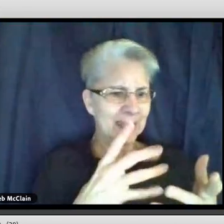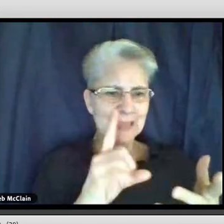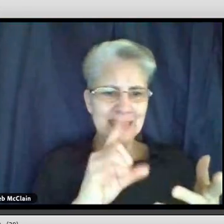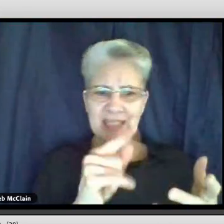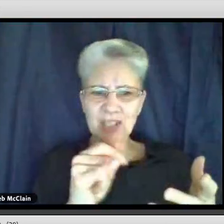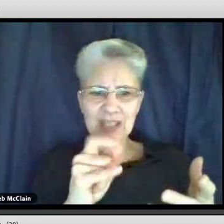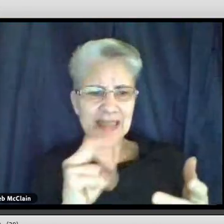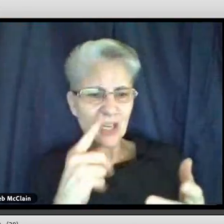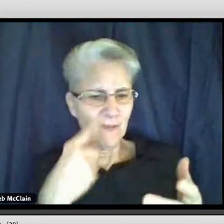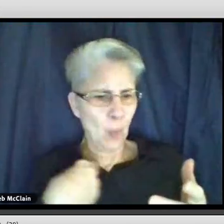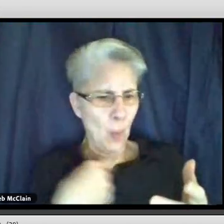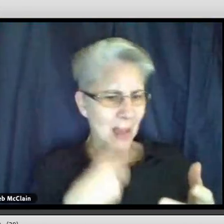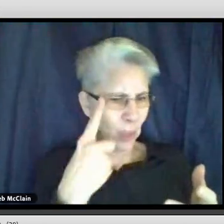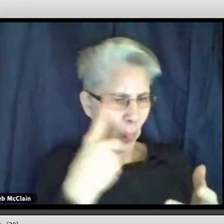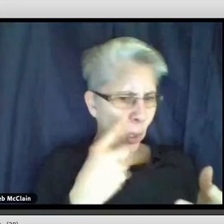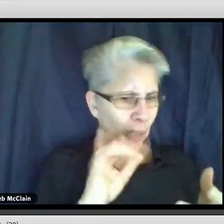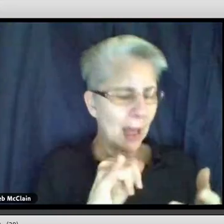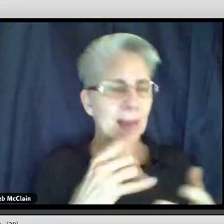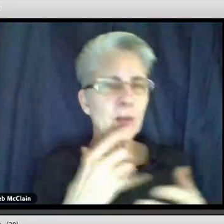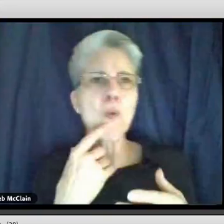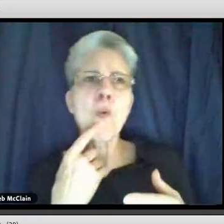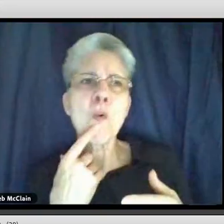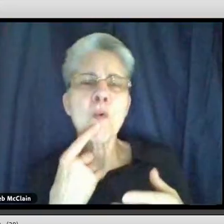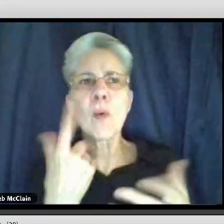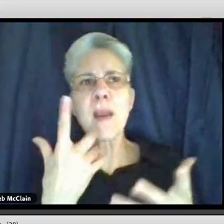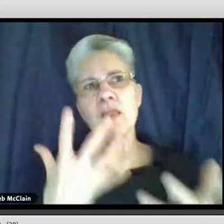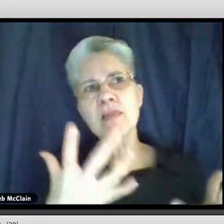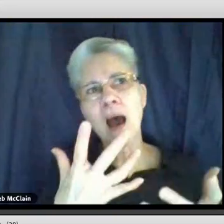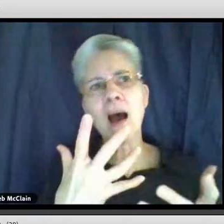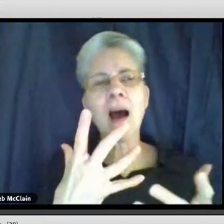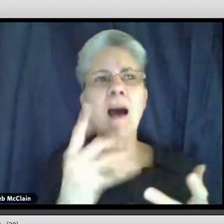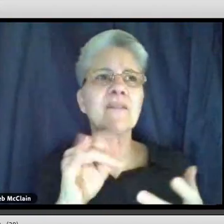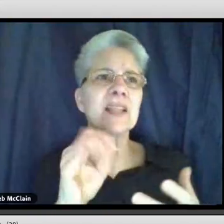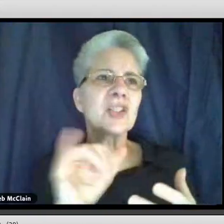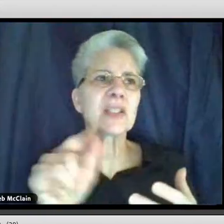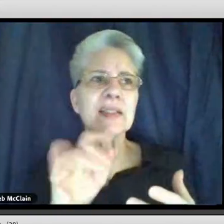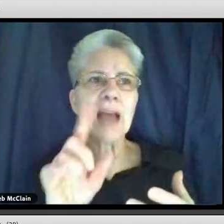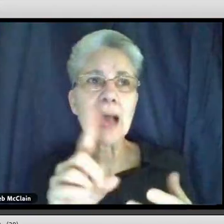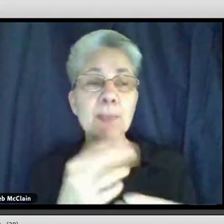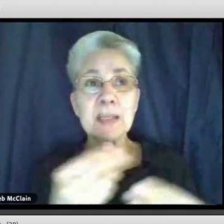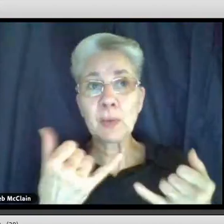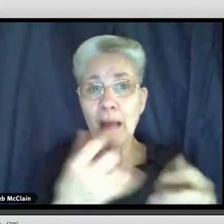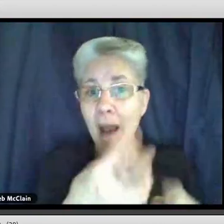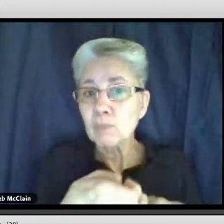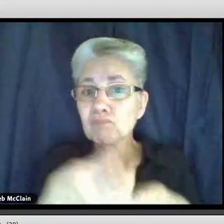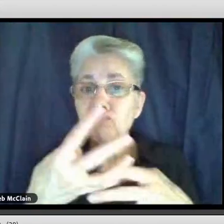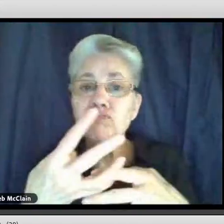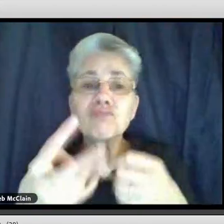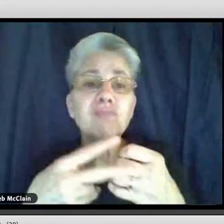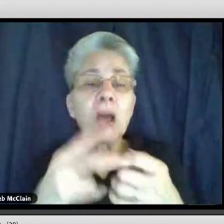look like. Or you might be like, we have lots of digitized material. We're starting to